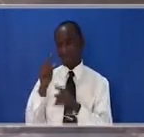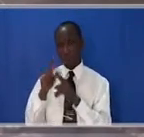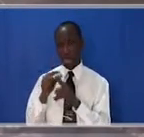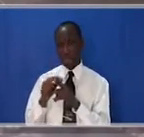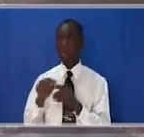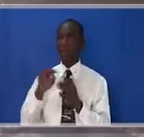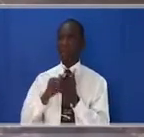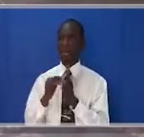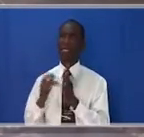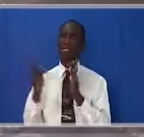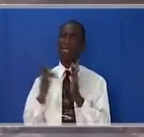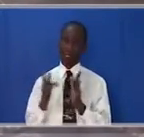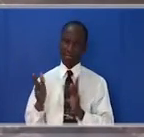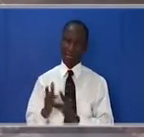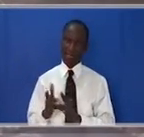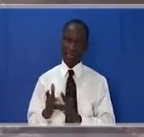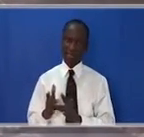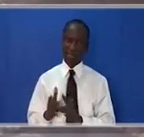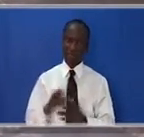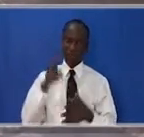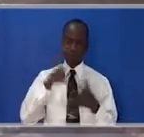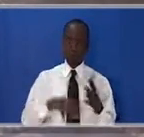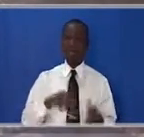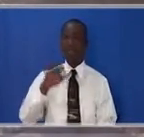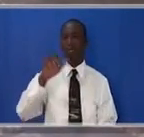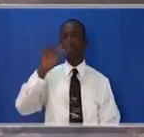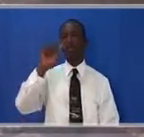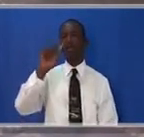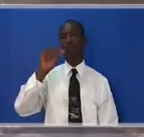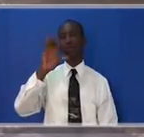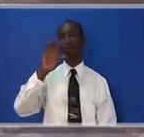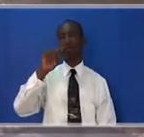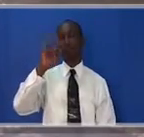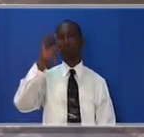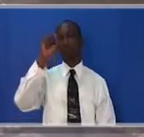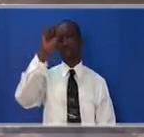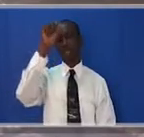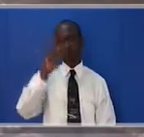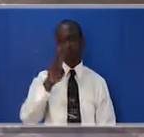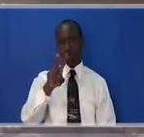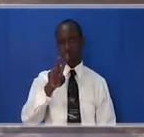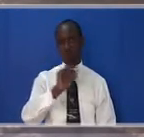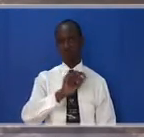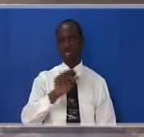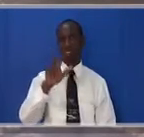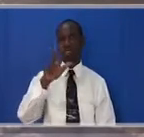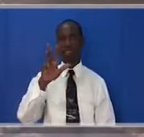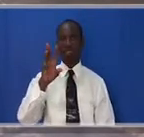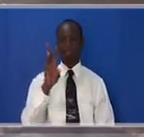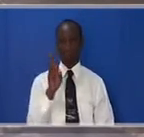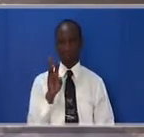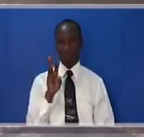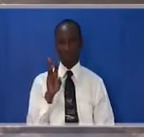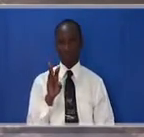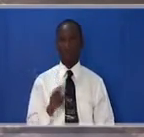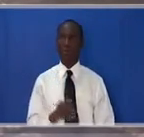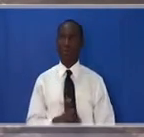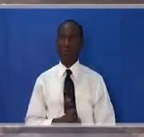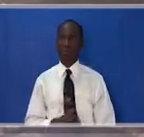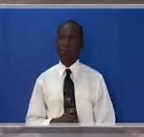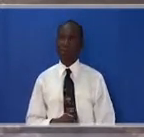is Acts chapter 2 verse 36. When we read that scripture, this is